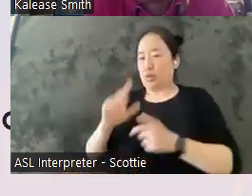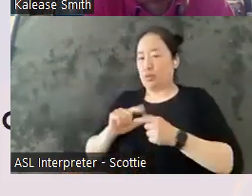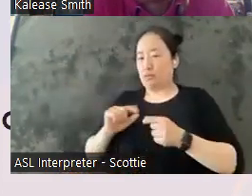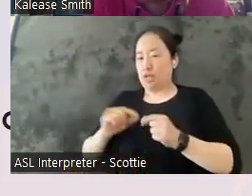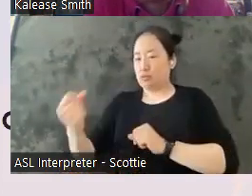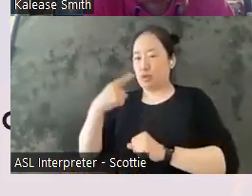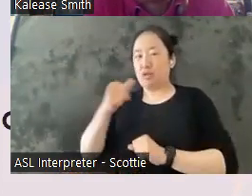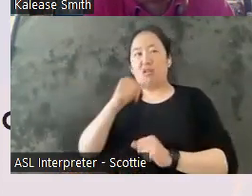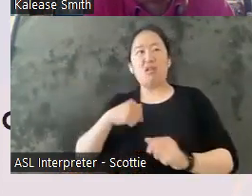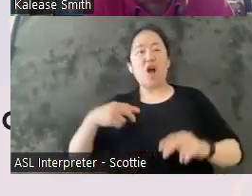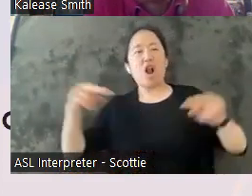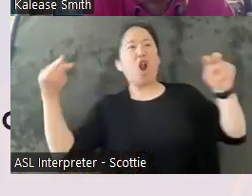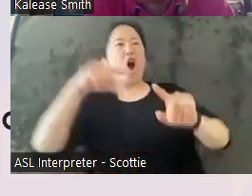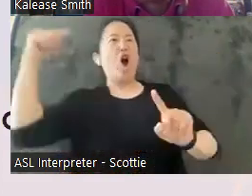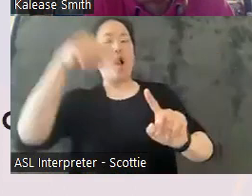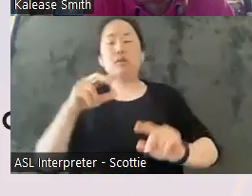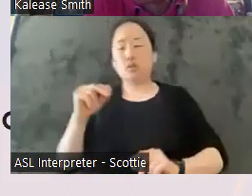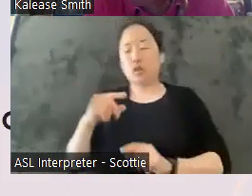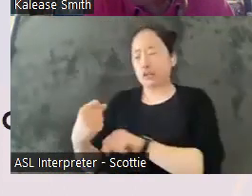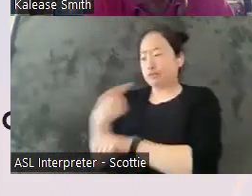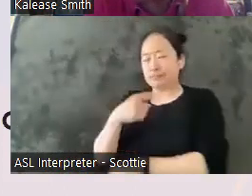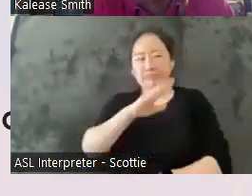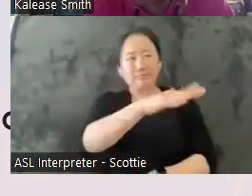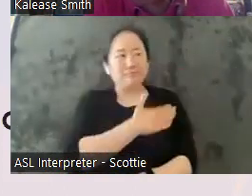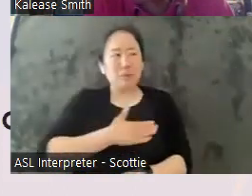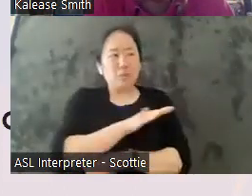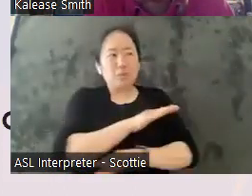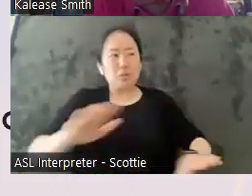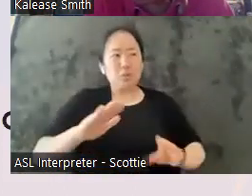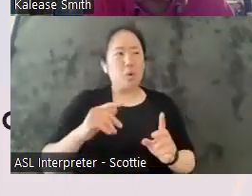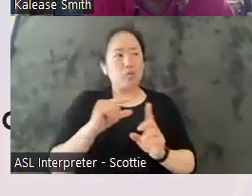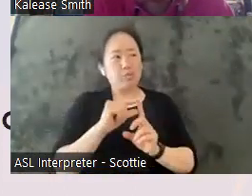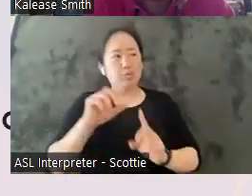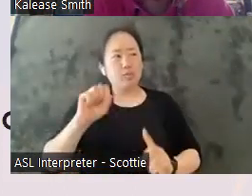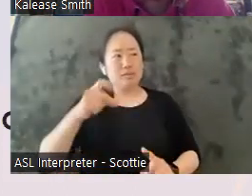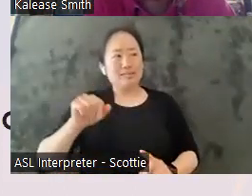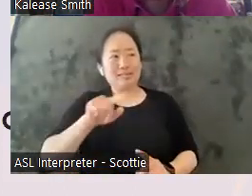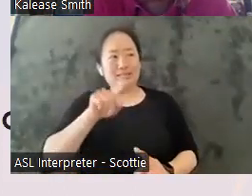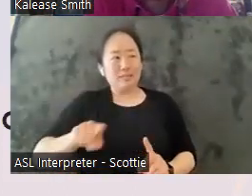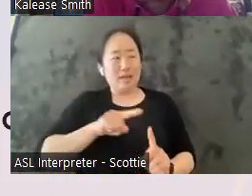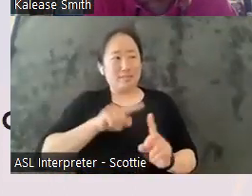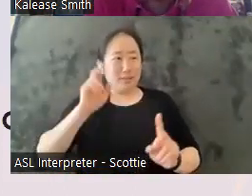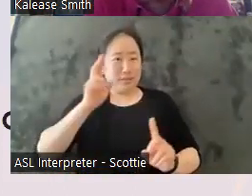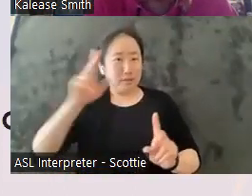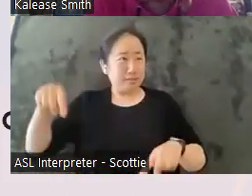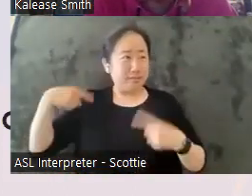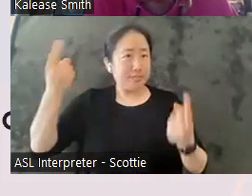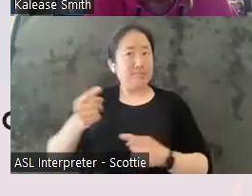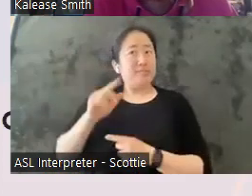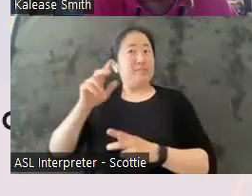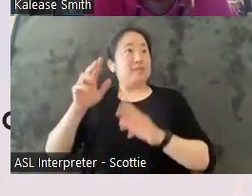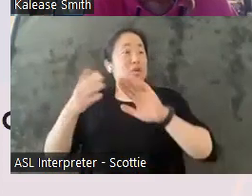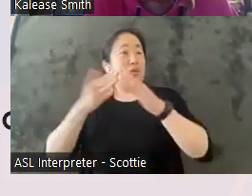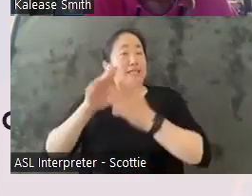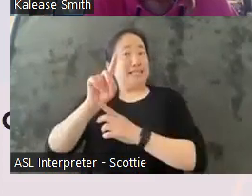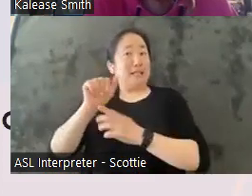gentle reminder that, hey, please don't use the term spaz because that has historically been used to harm folks within their disabled